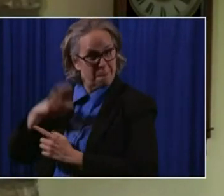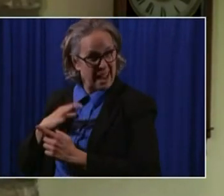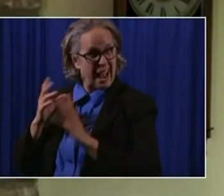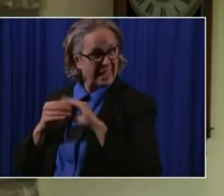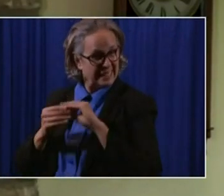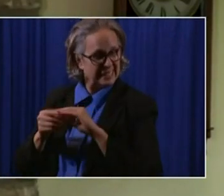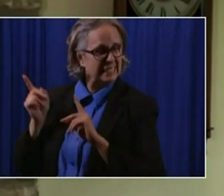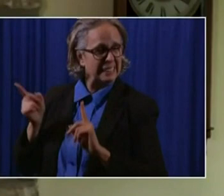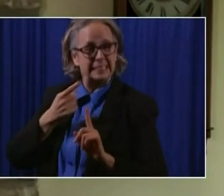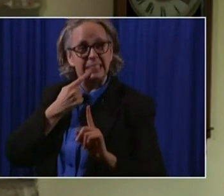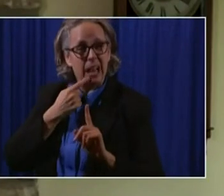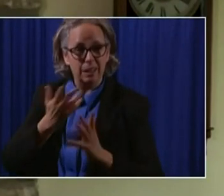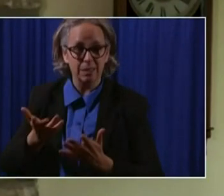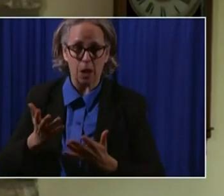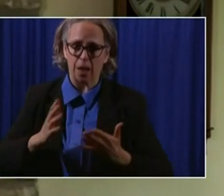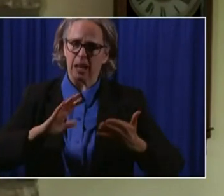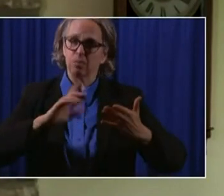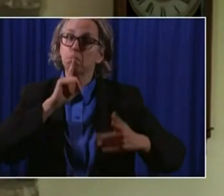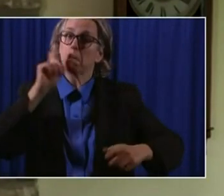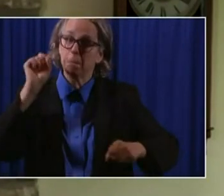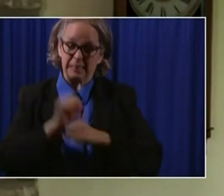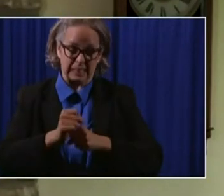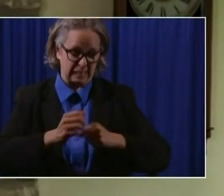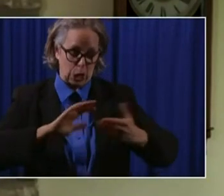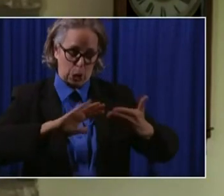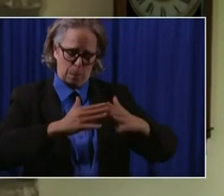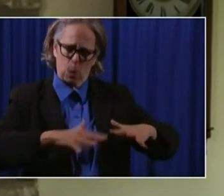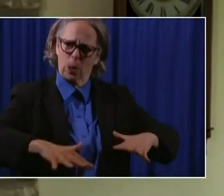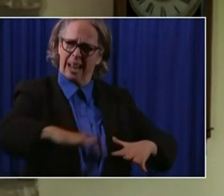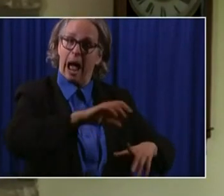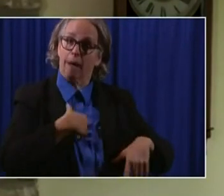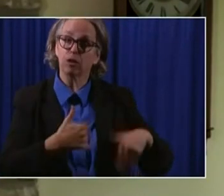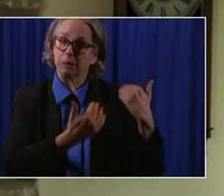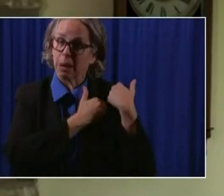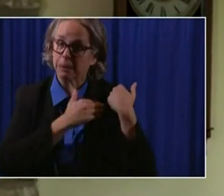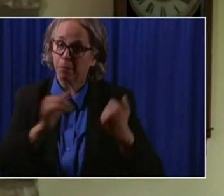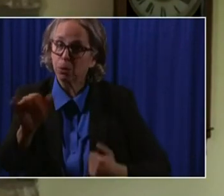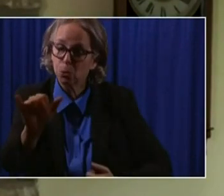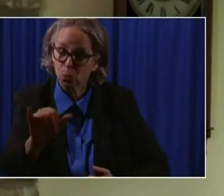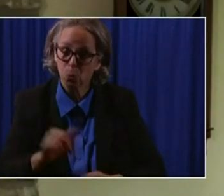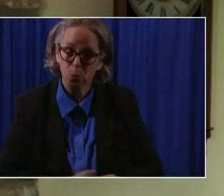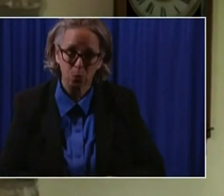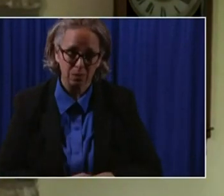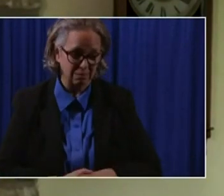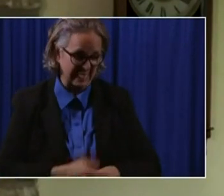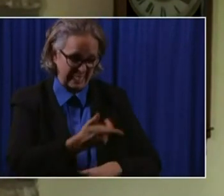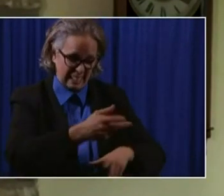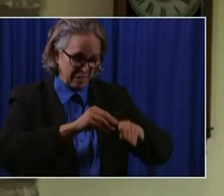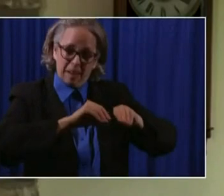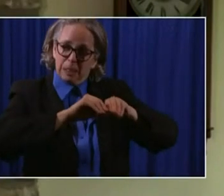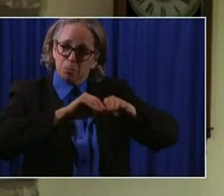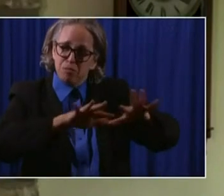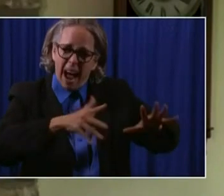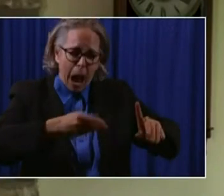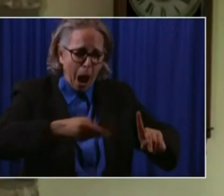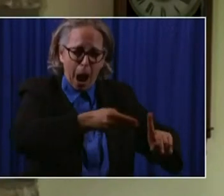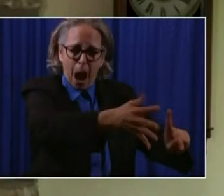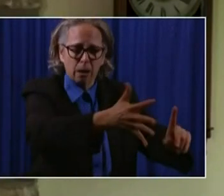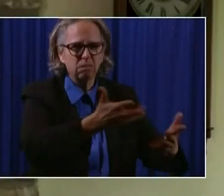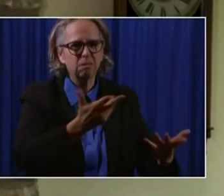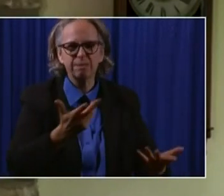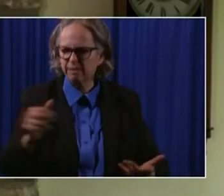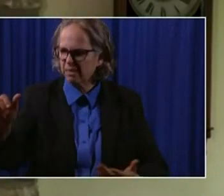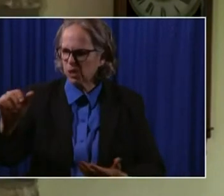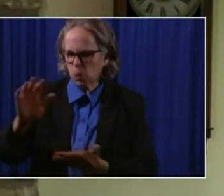whatever that community is, that's going to, as far as the COVID spread, you're going to see that in the schools. You can take a small rural